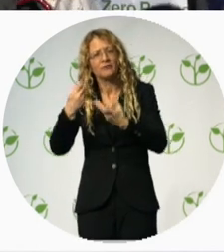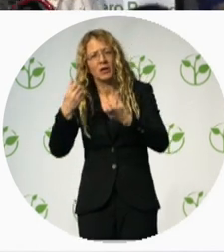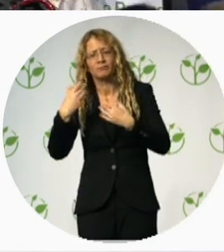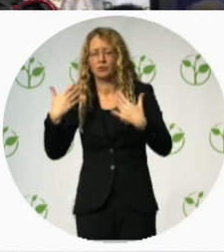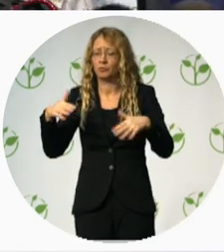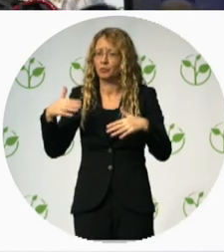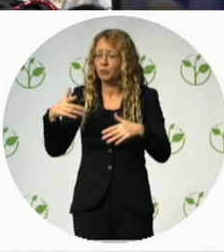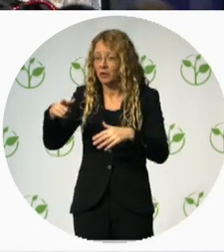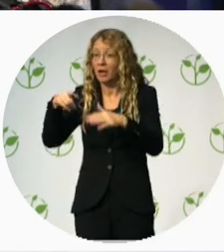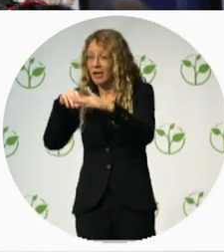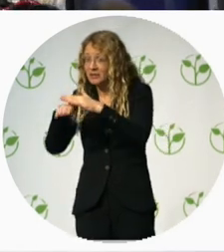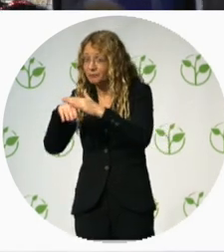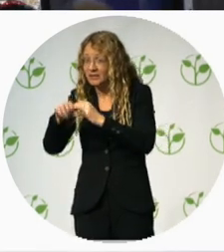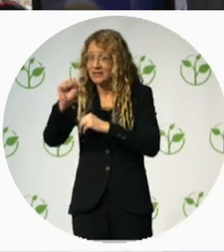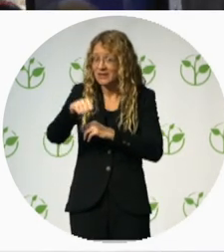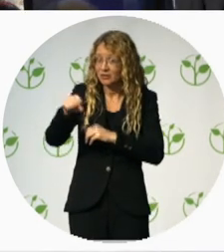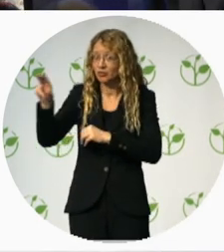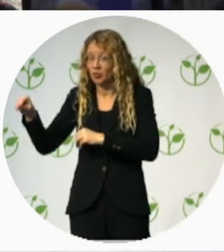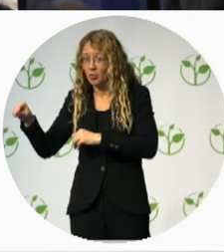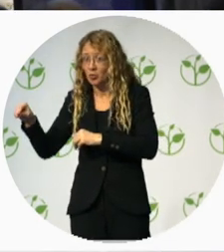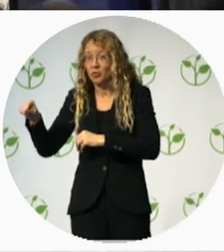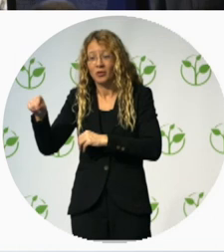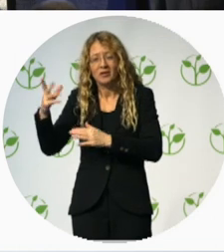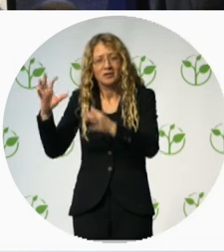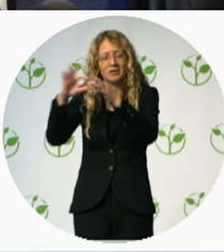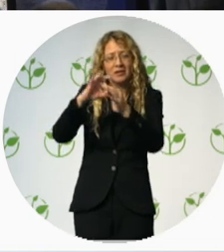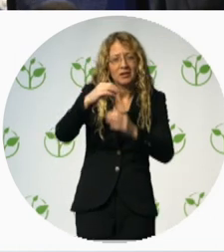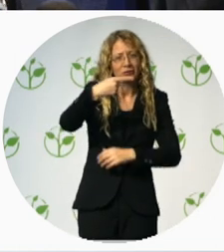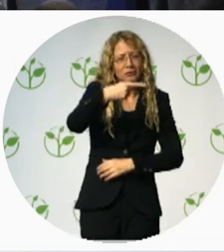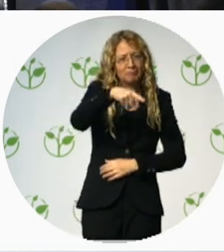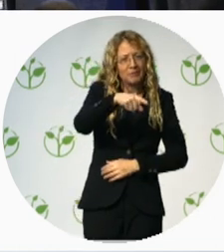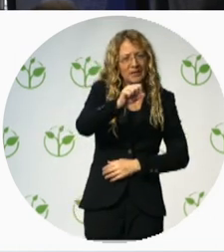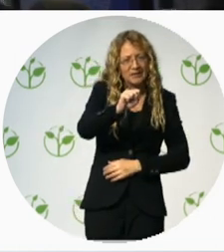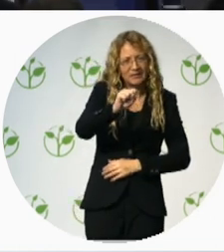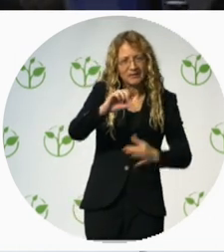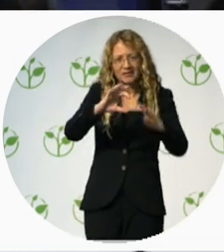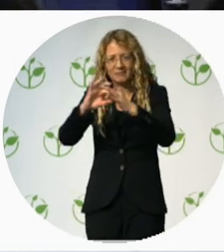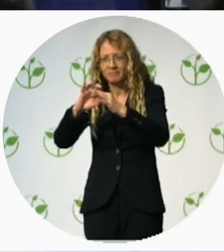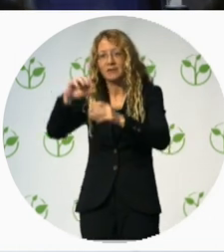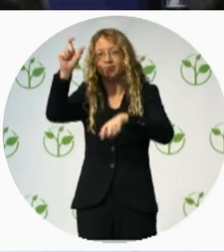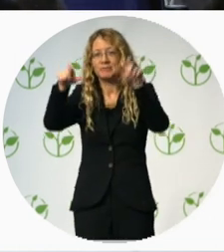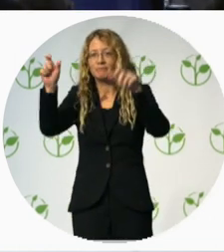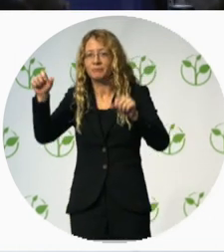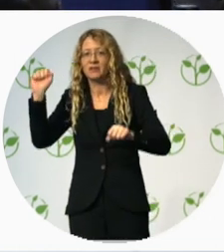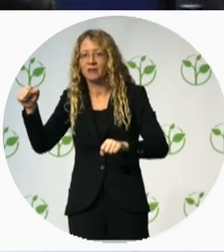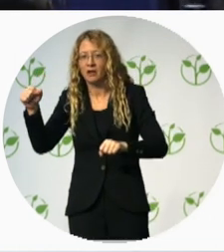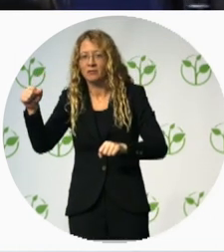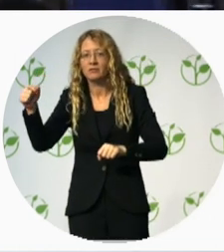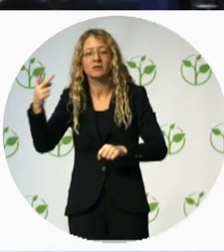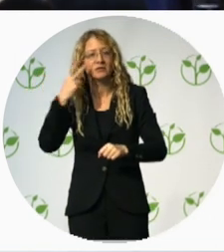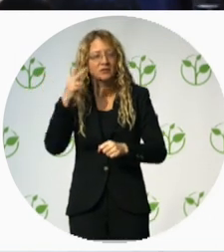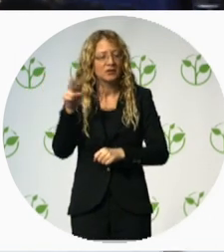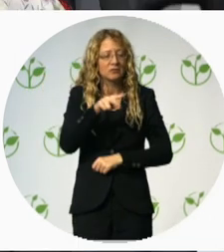In the first month since release of the application in May 2017, VLOG had over 1,000 downloads and more